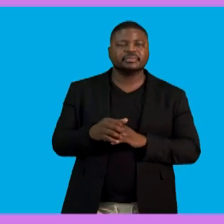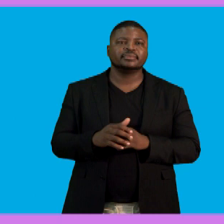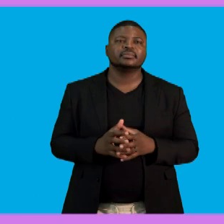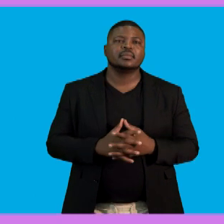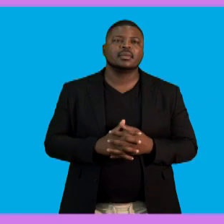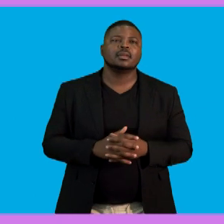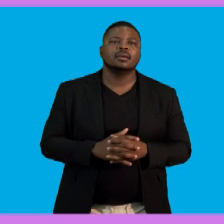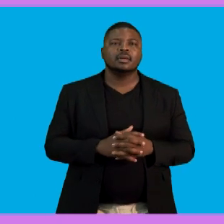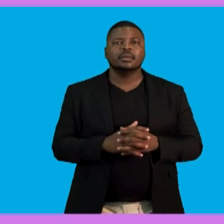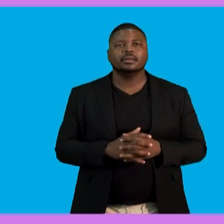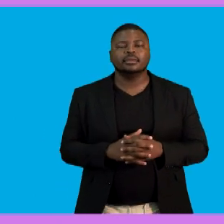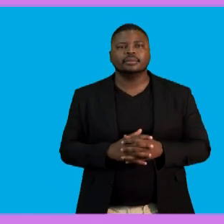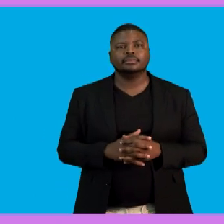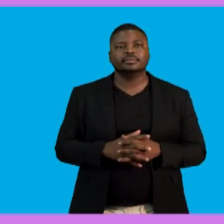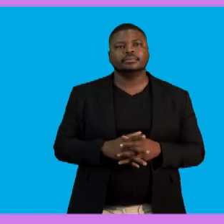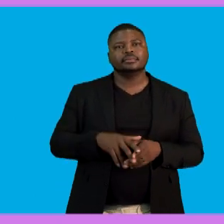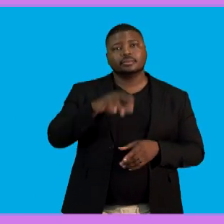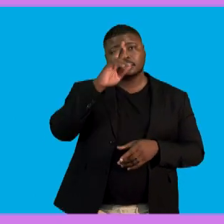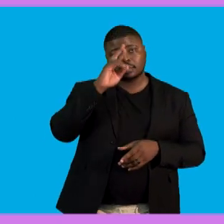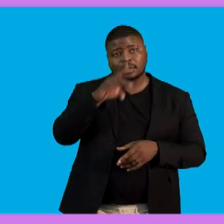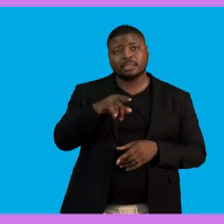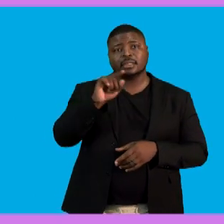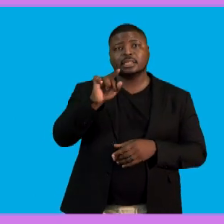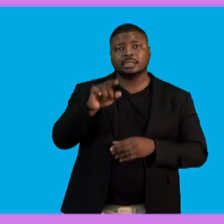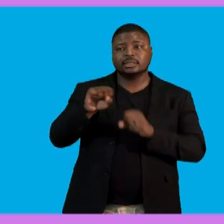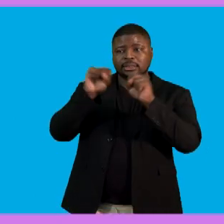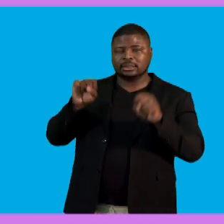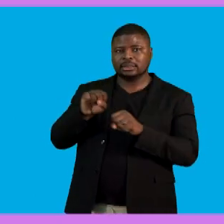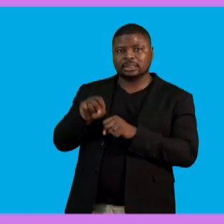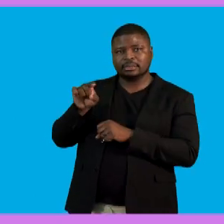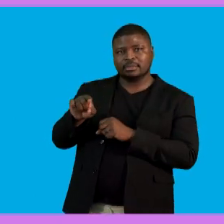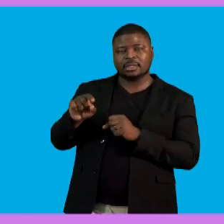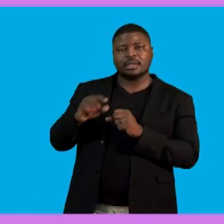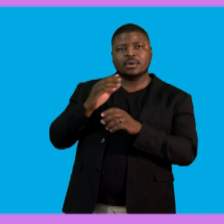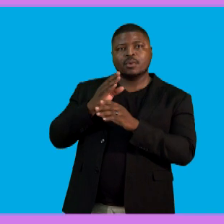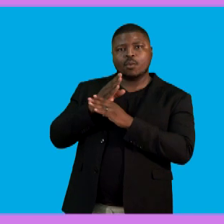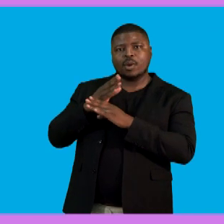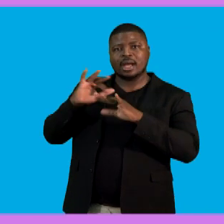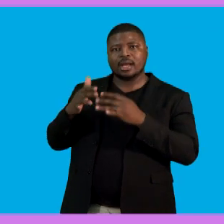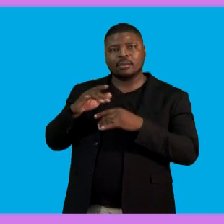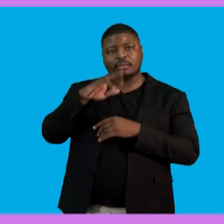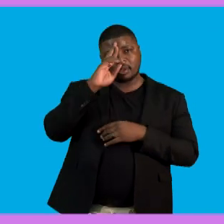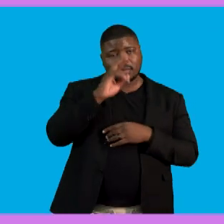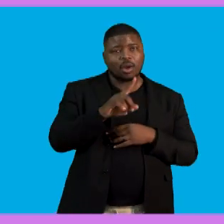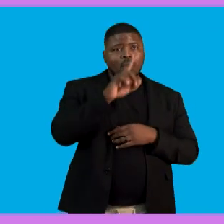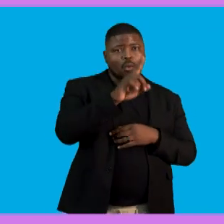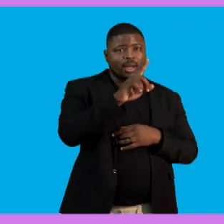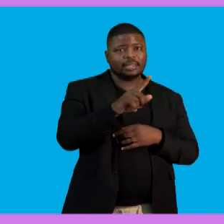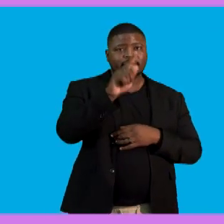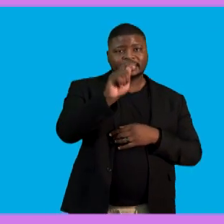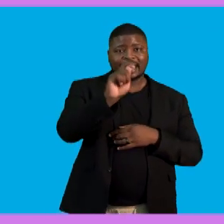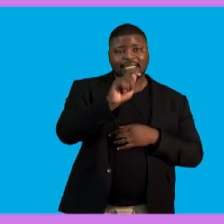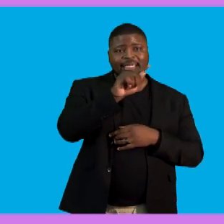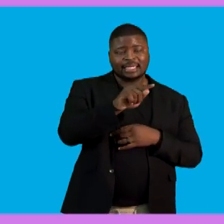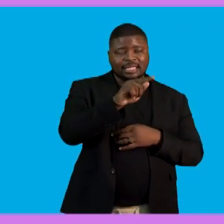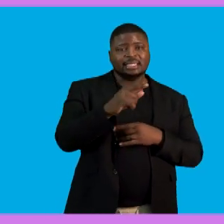have, just to note, when we are dealing with the metric system for mass and weight, we must note that 1 ton is equal to